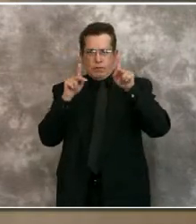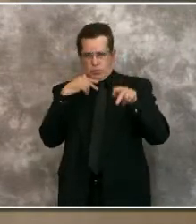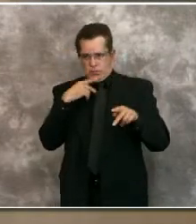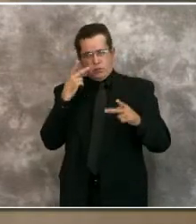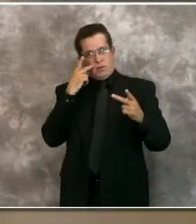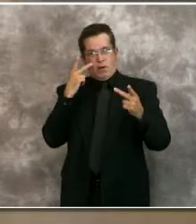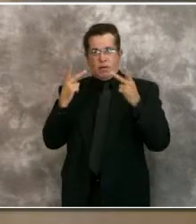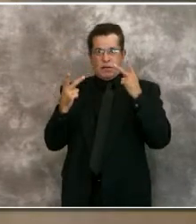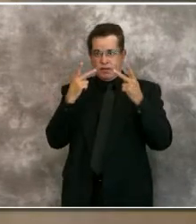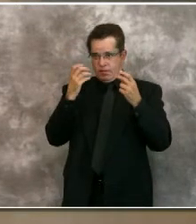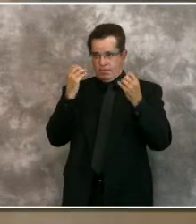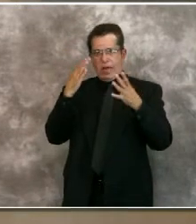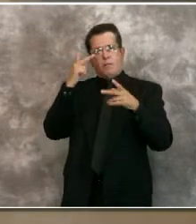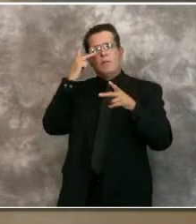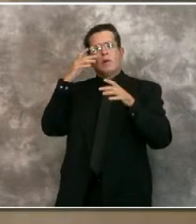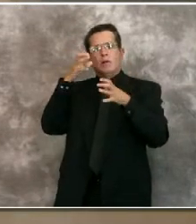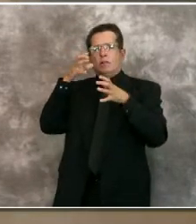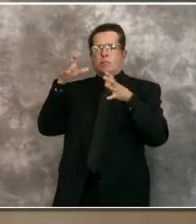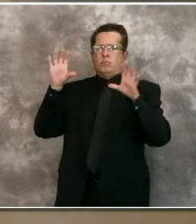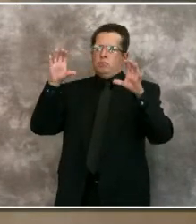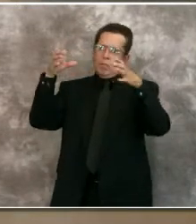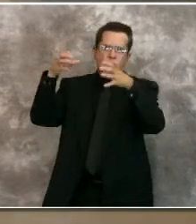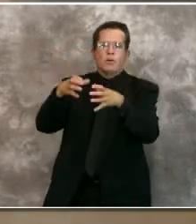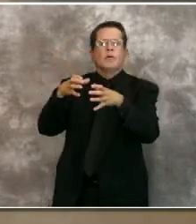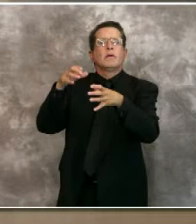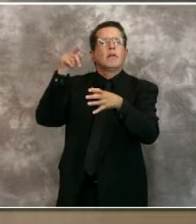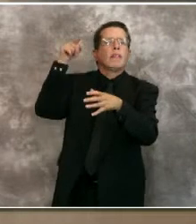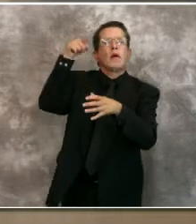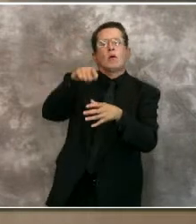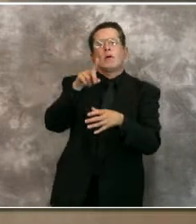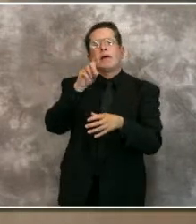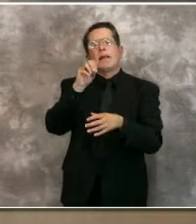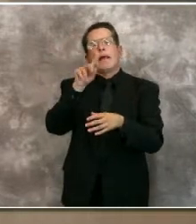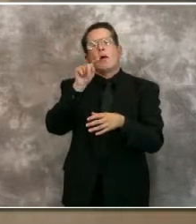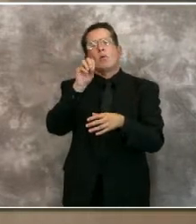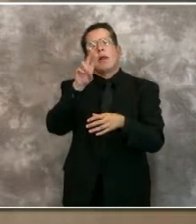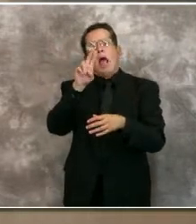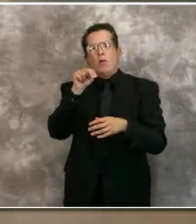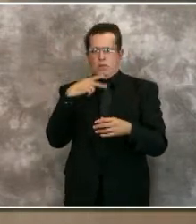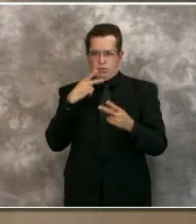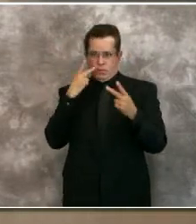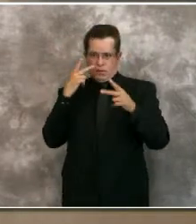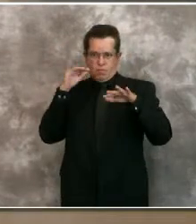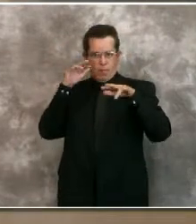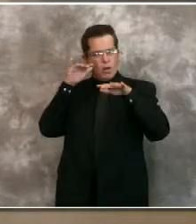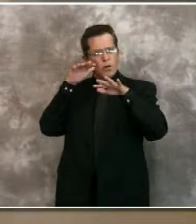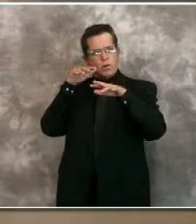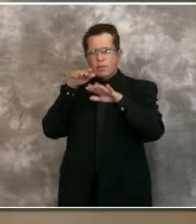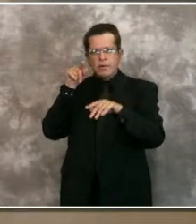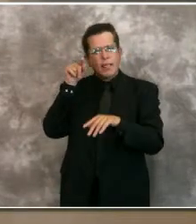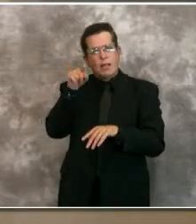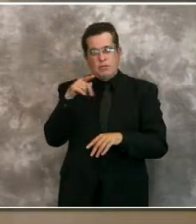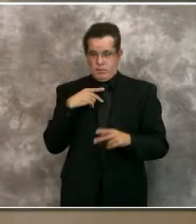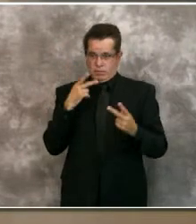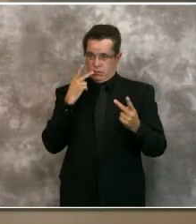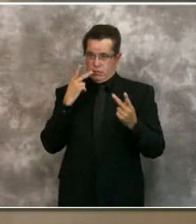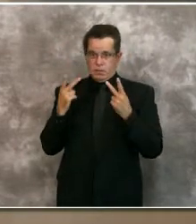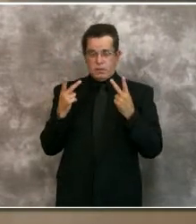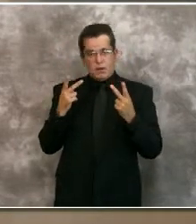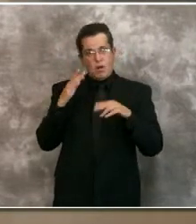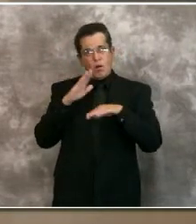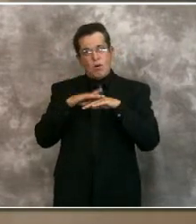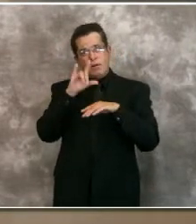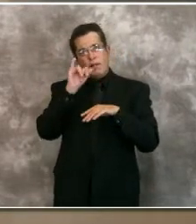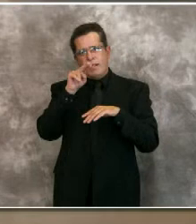visibly congregating on the sidewalks in that area. Most people, from what I saw, online, stuff on social